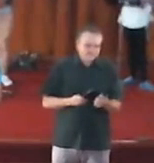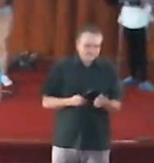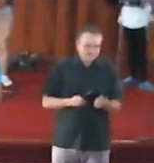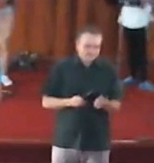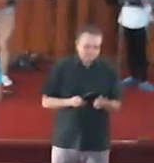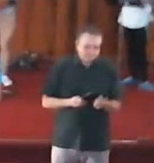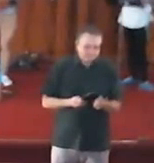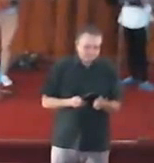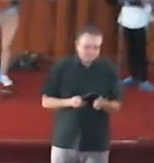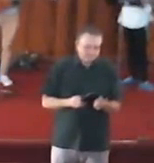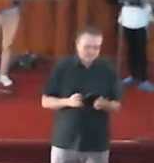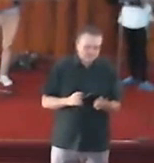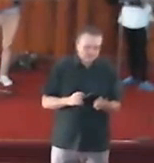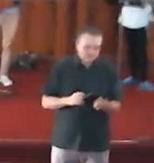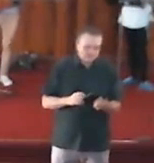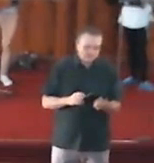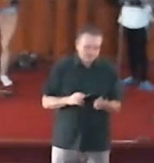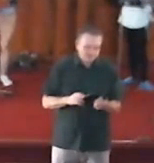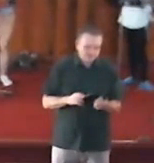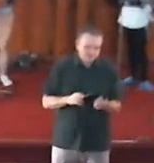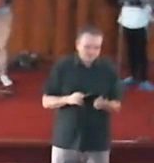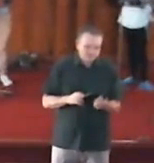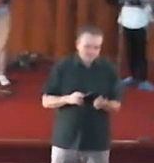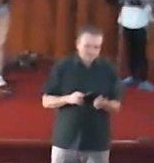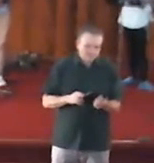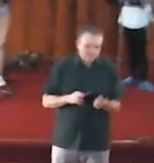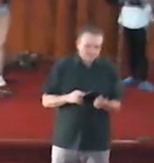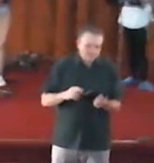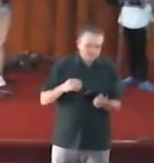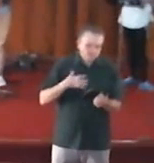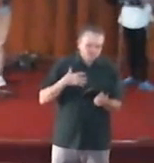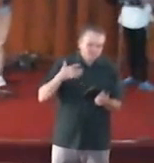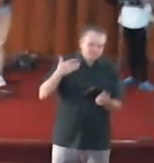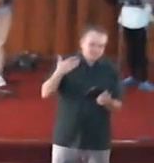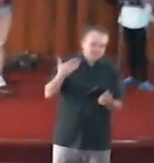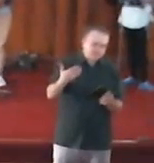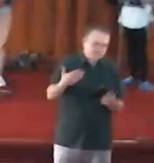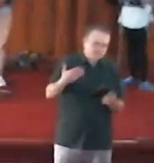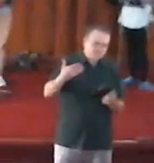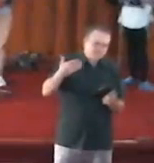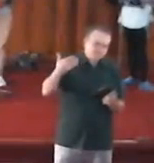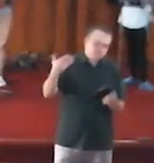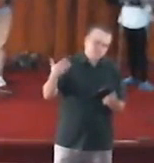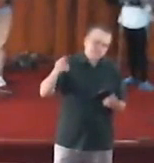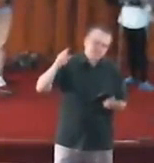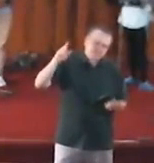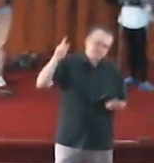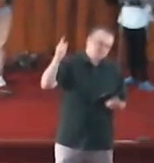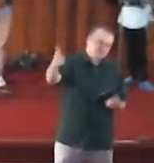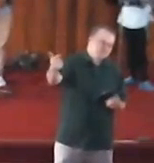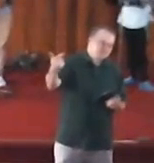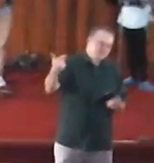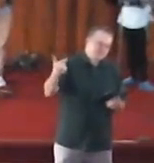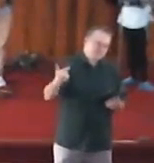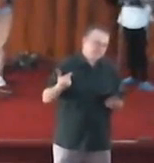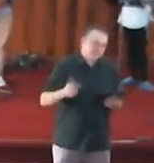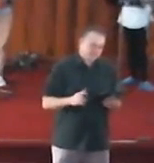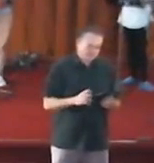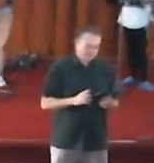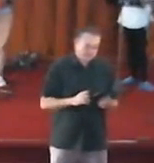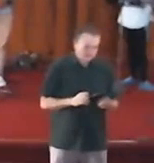contristaré. I will not grieve you. Yo buscaré para verte y que me muestres tu